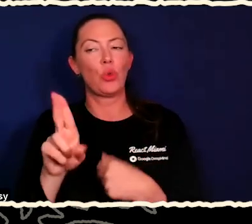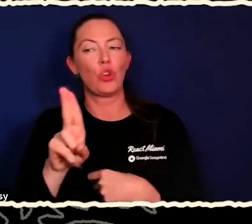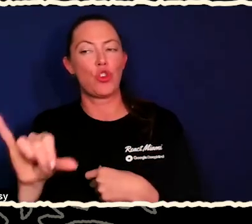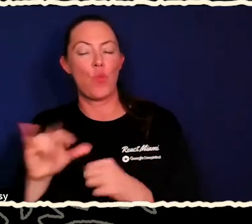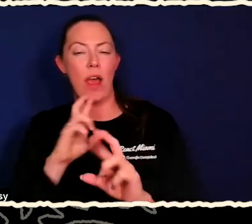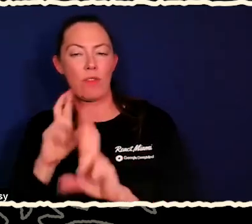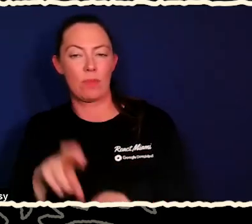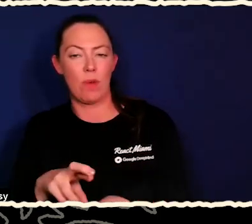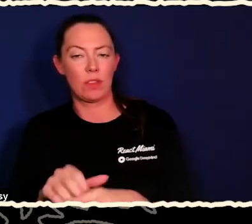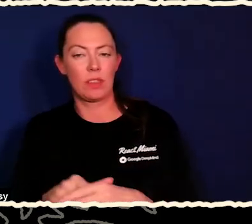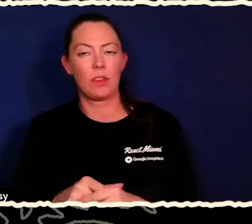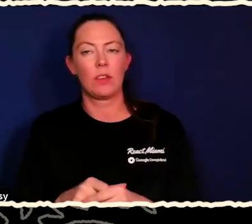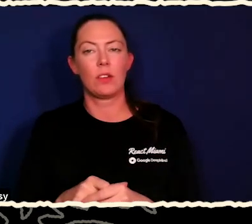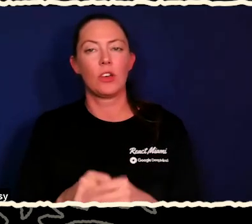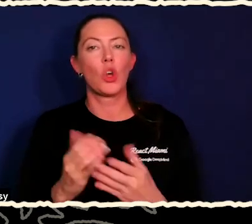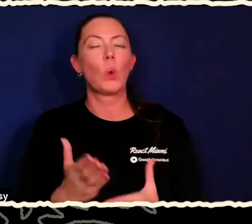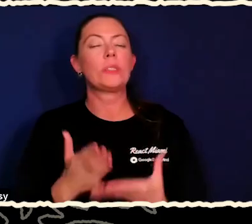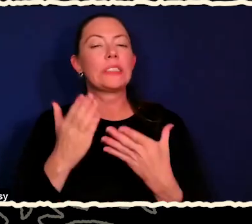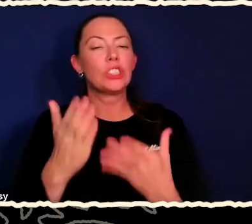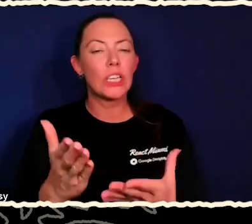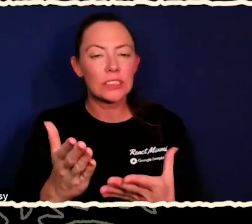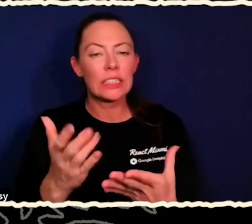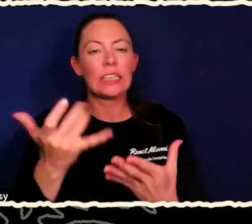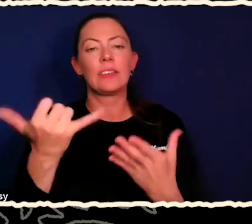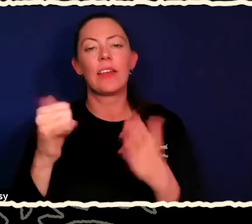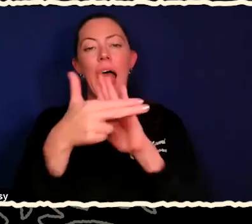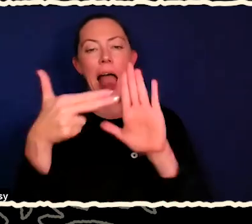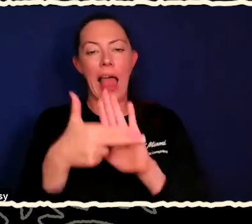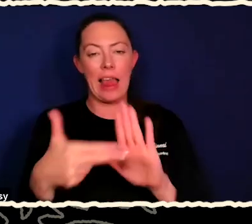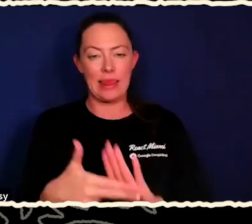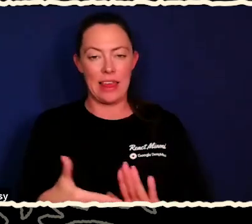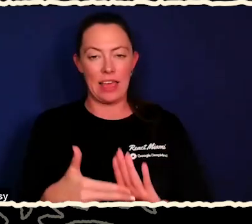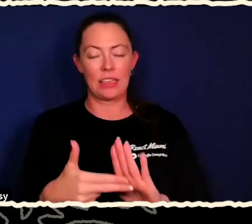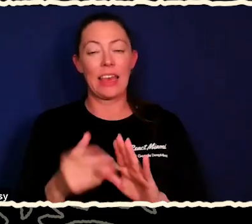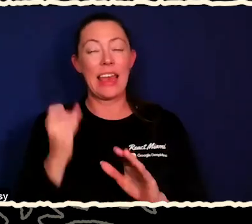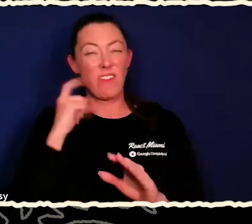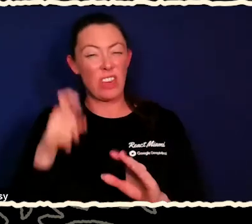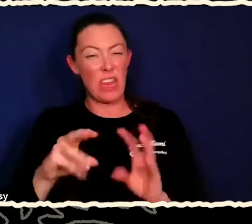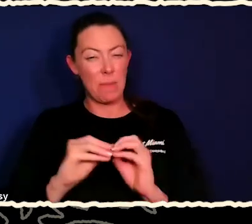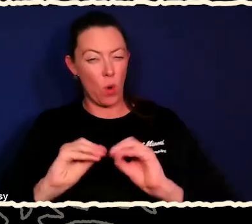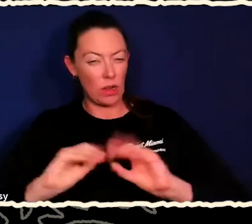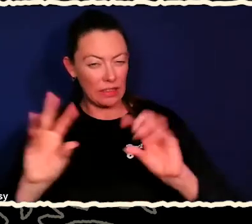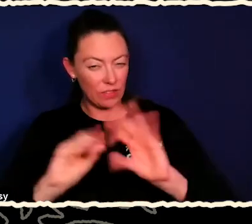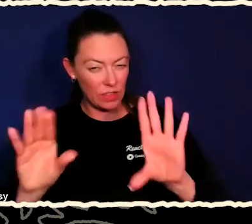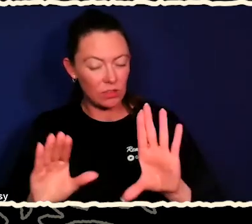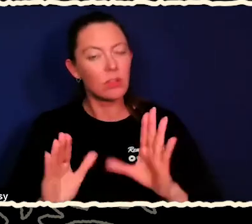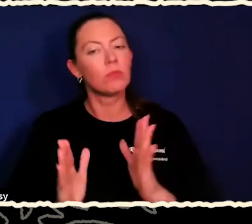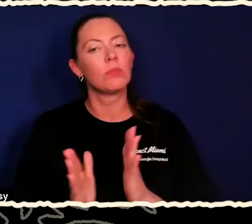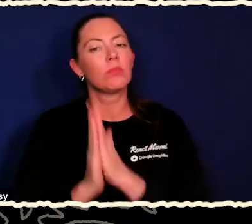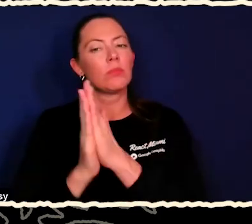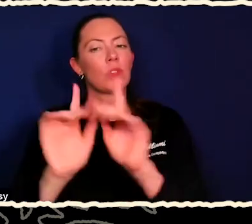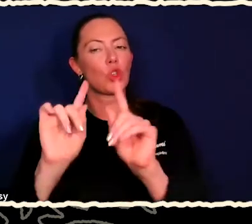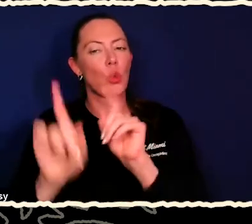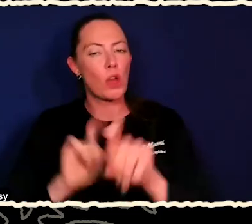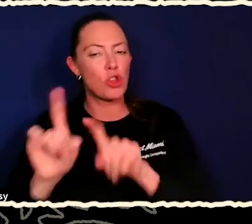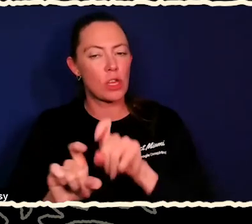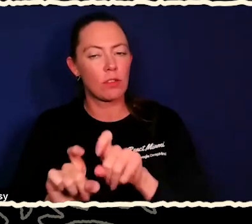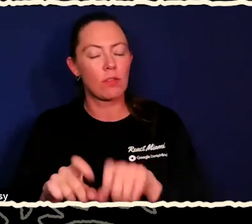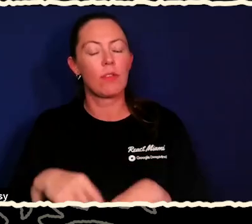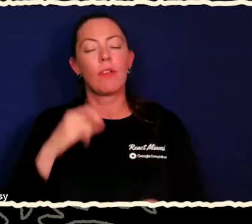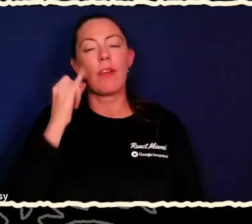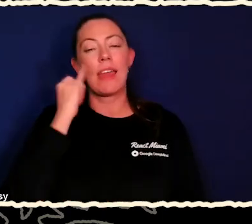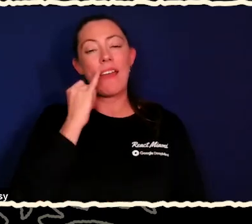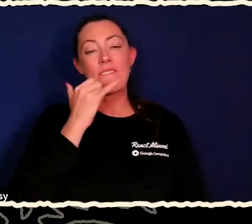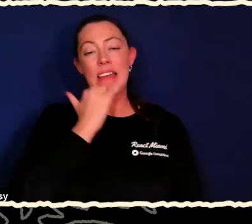loading indicator. Suggesting, highlight the fields. Needed clarification, inline question. There's an error, you should